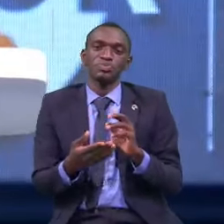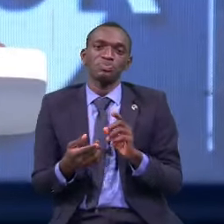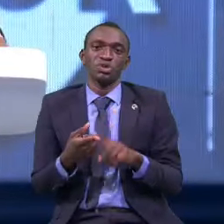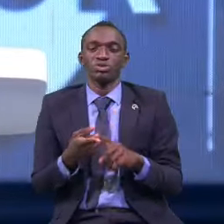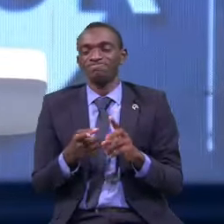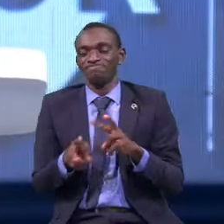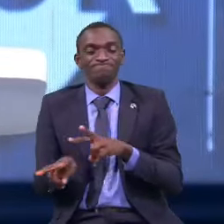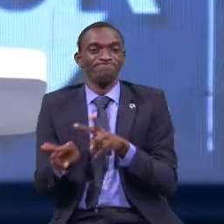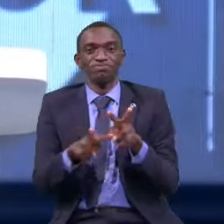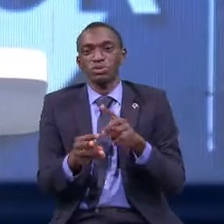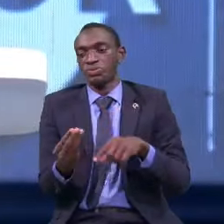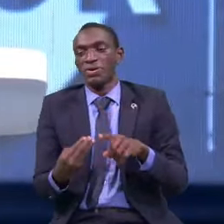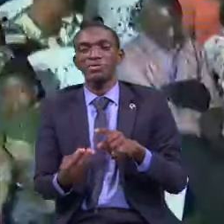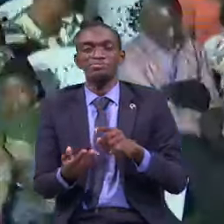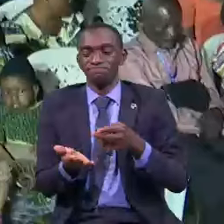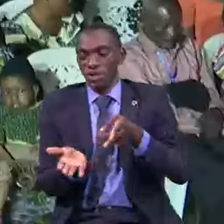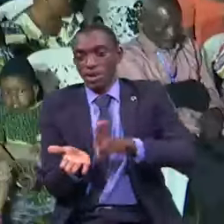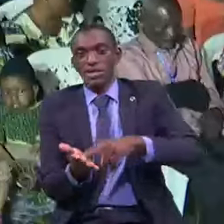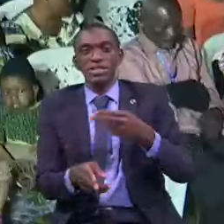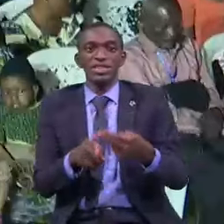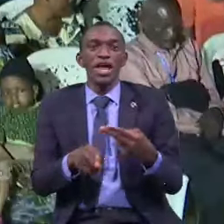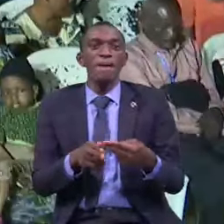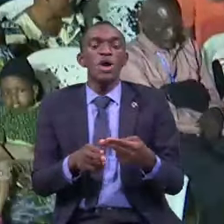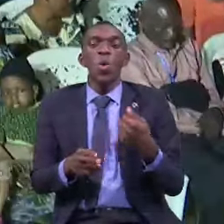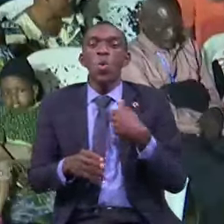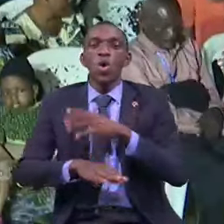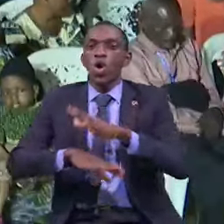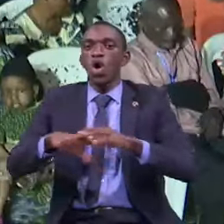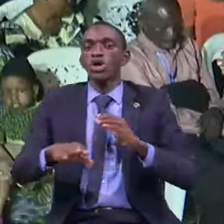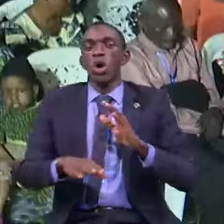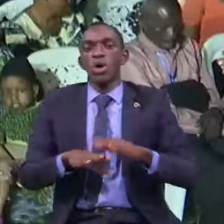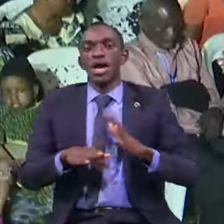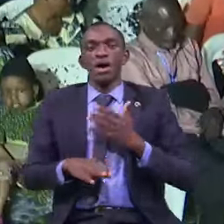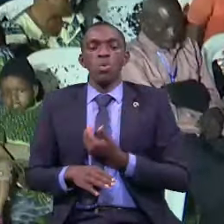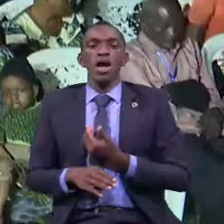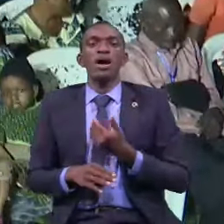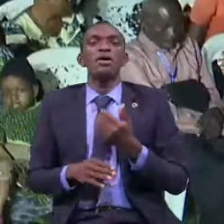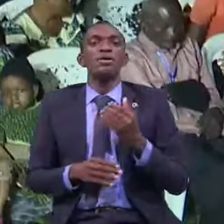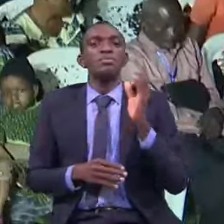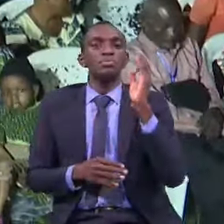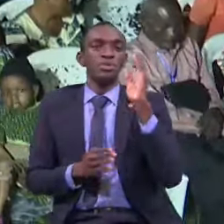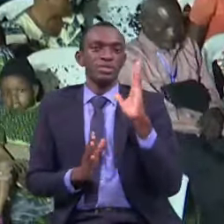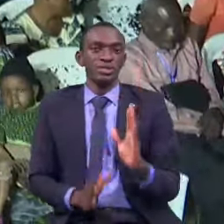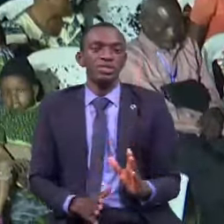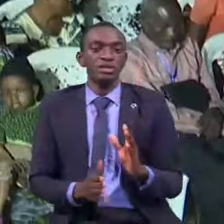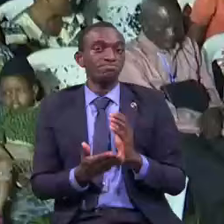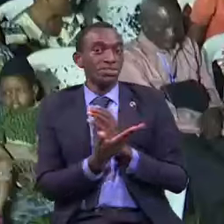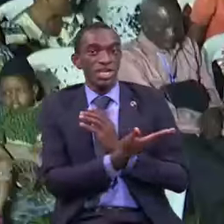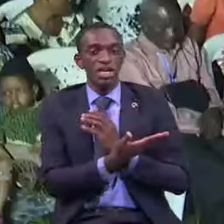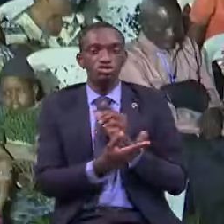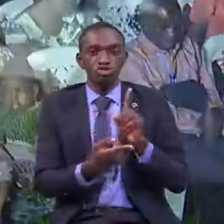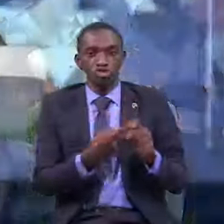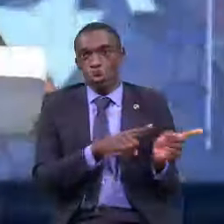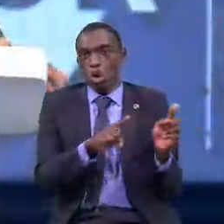We'll call on our officiating minister tonight to help us at this time. Then I will come back. Your healing